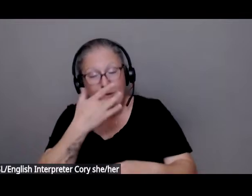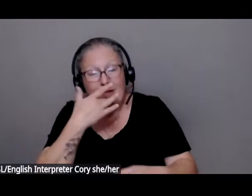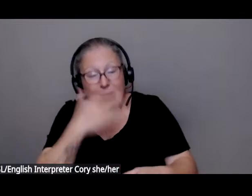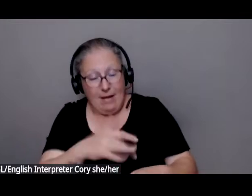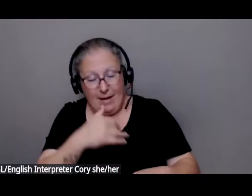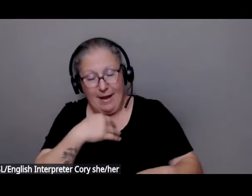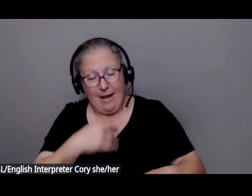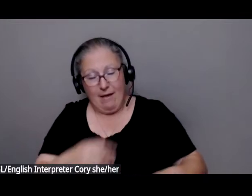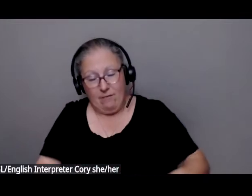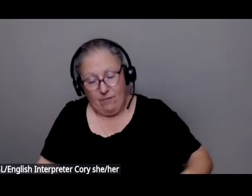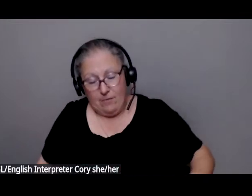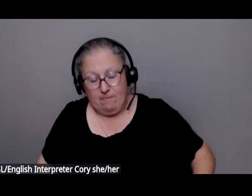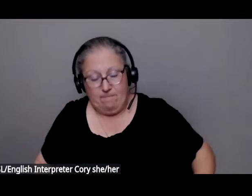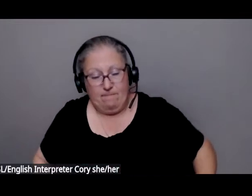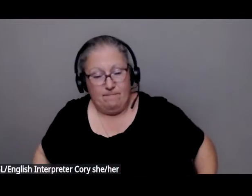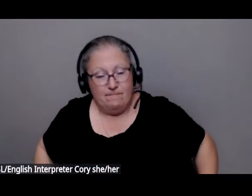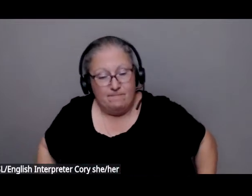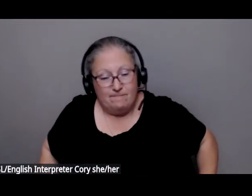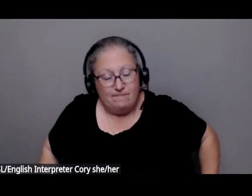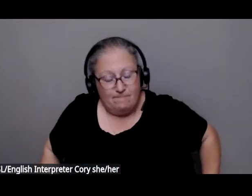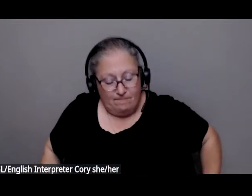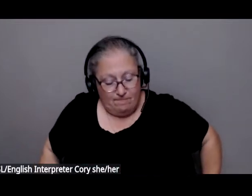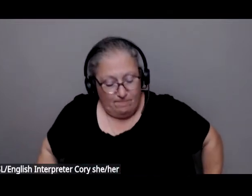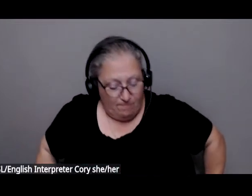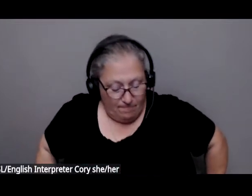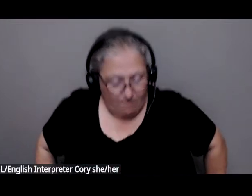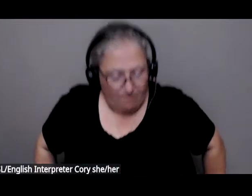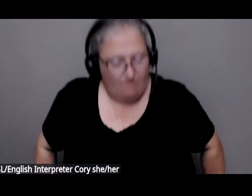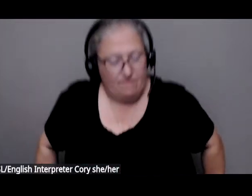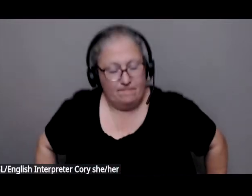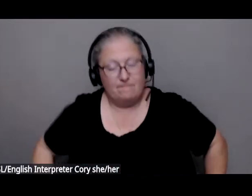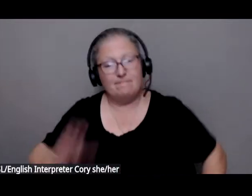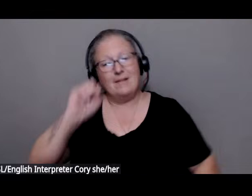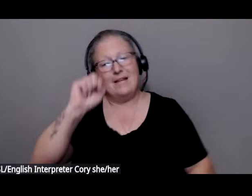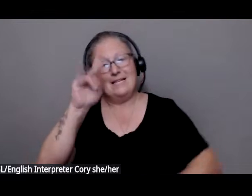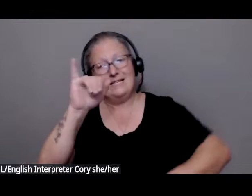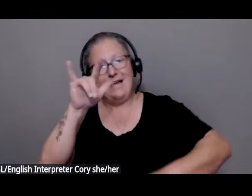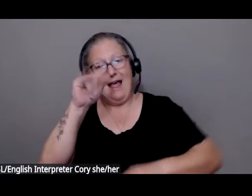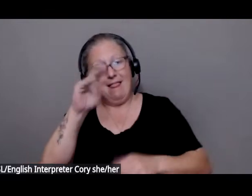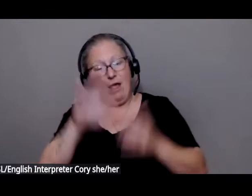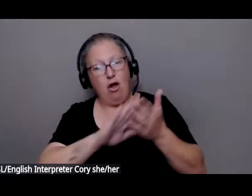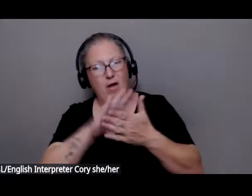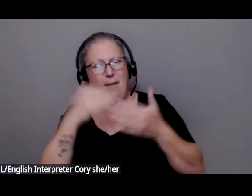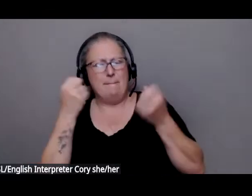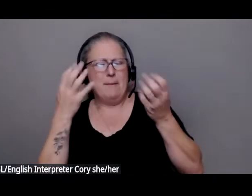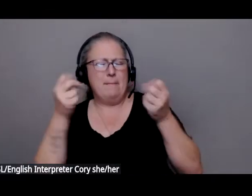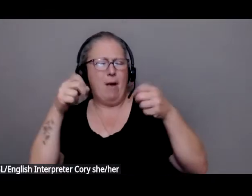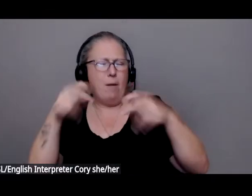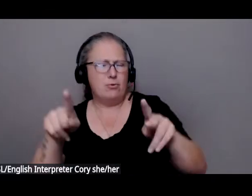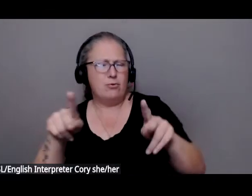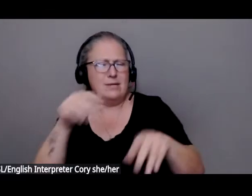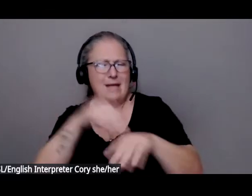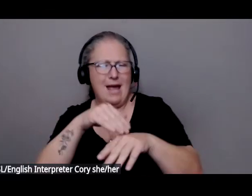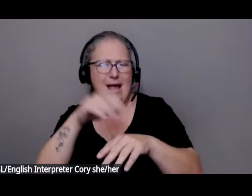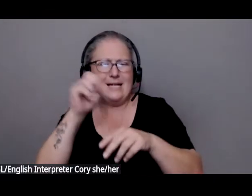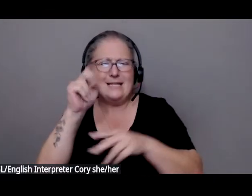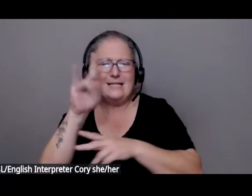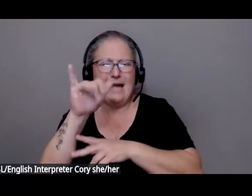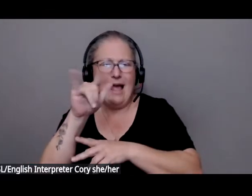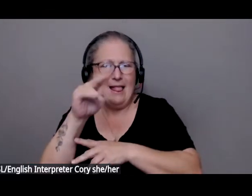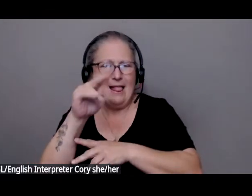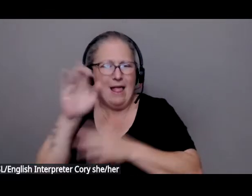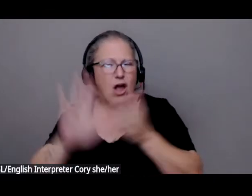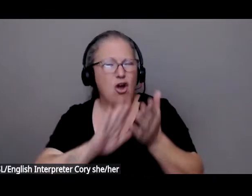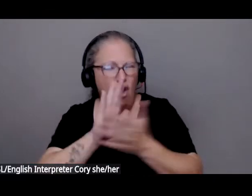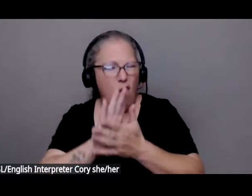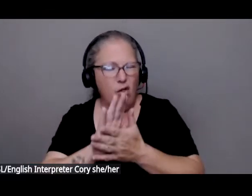have the amazing Skyline College, and there's so many opportunities that exist at Skyline Community College. And